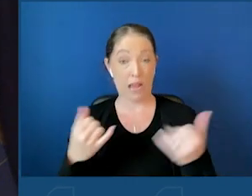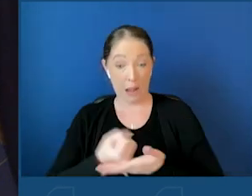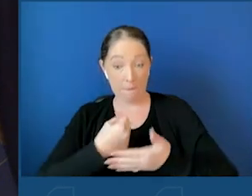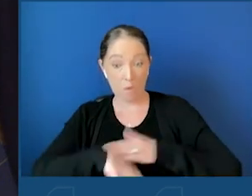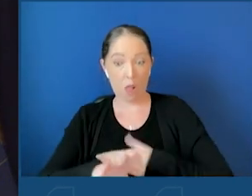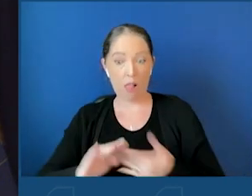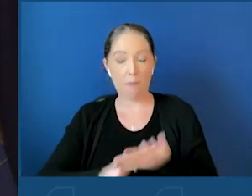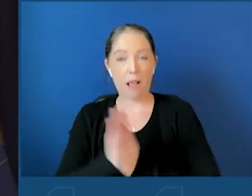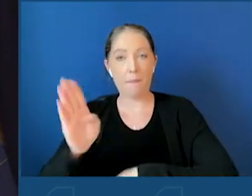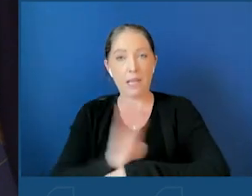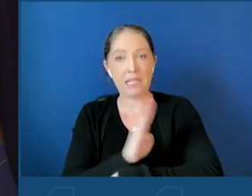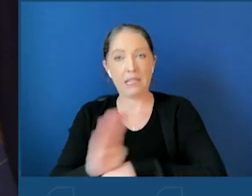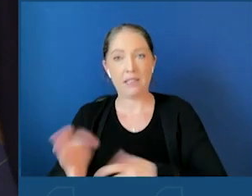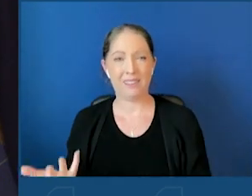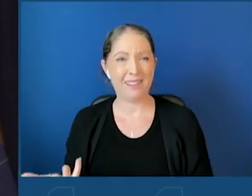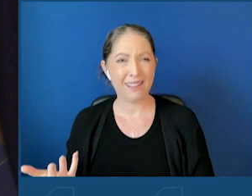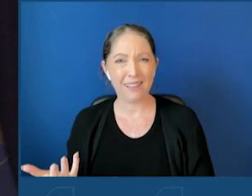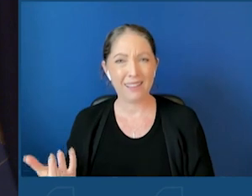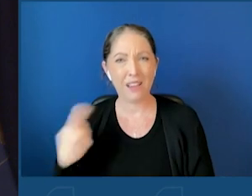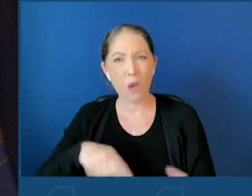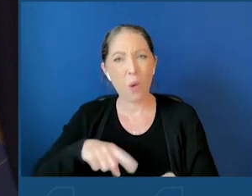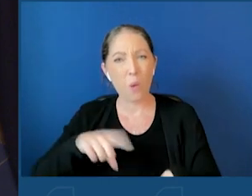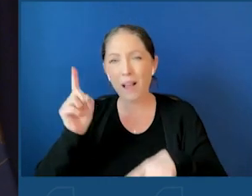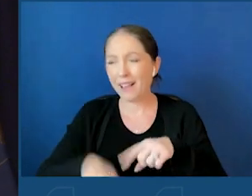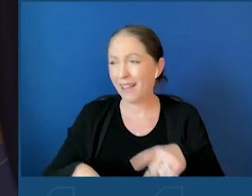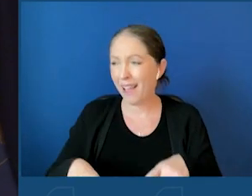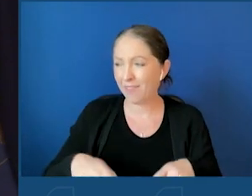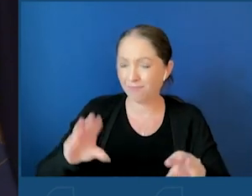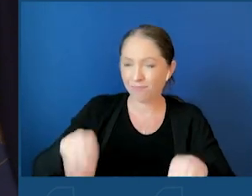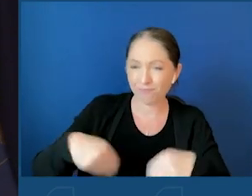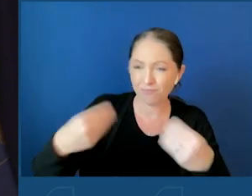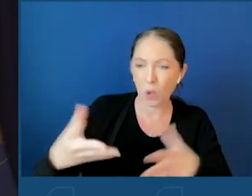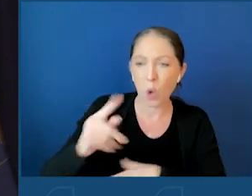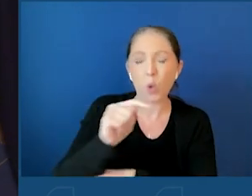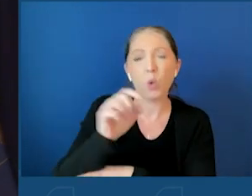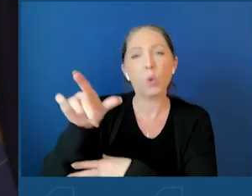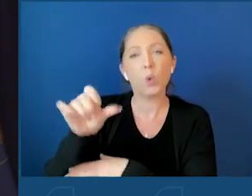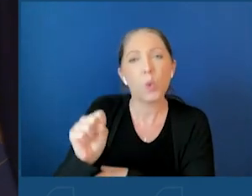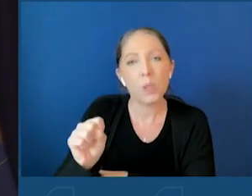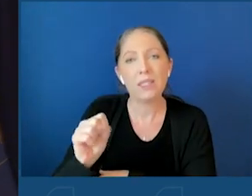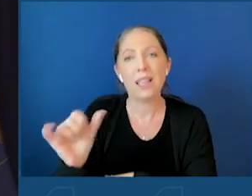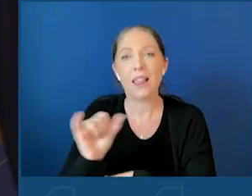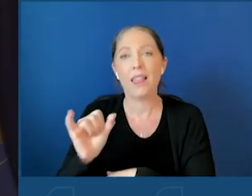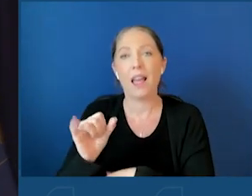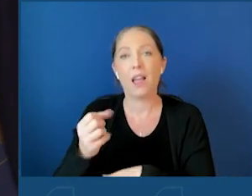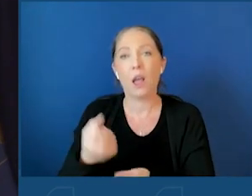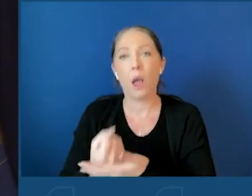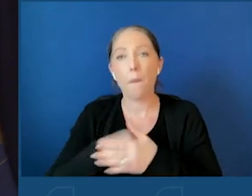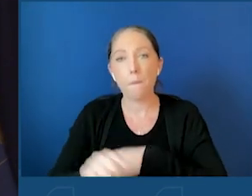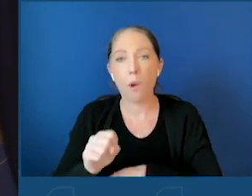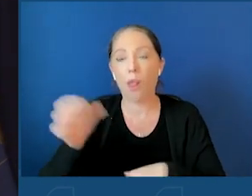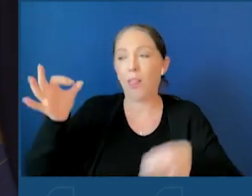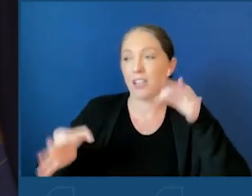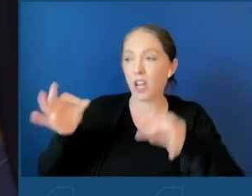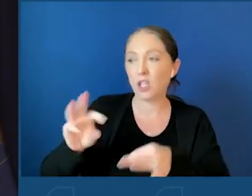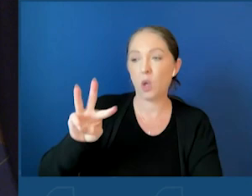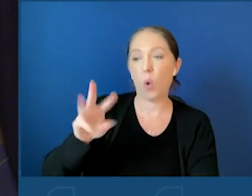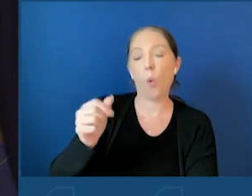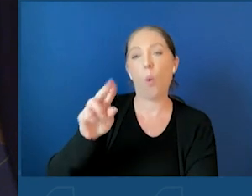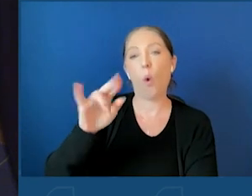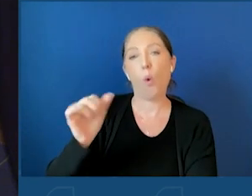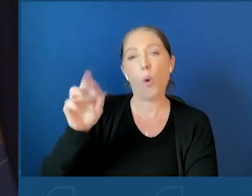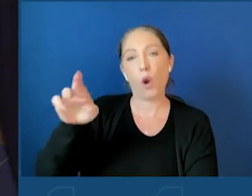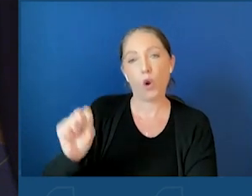not able to provide the tools that women need, the real tools that women need, like birth justice warriors out in Long Island, who help